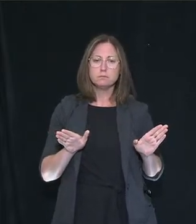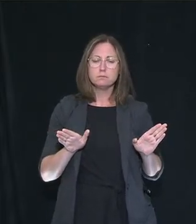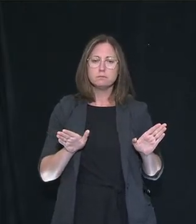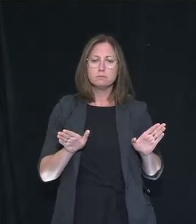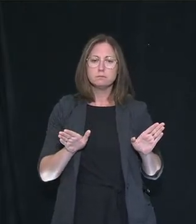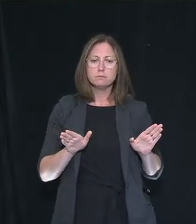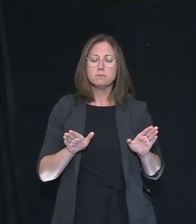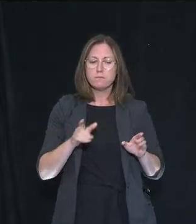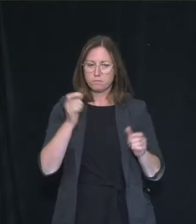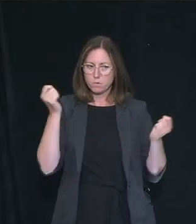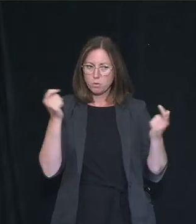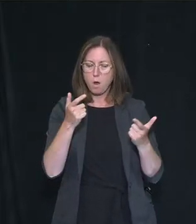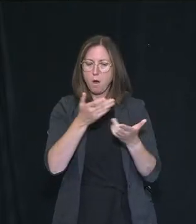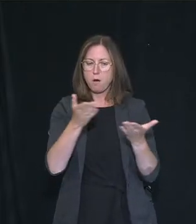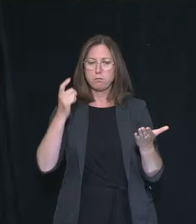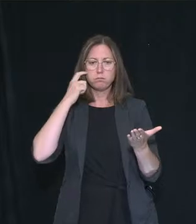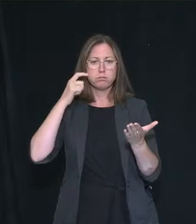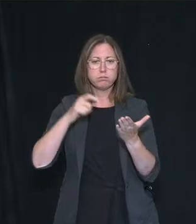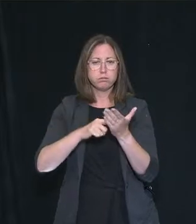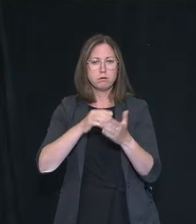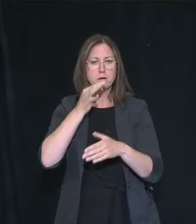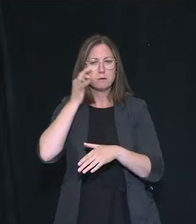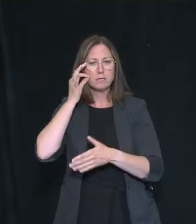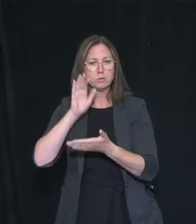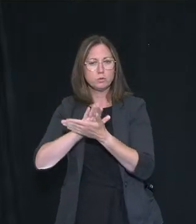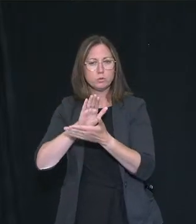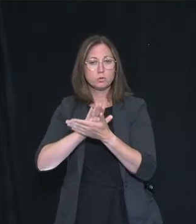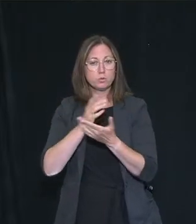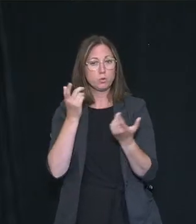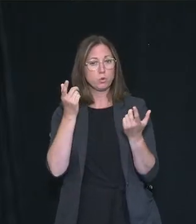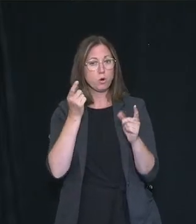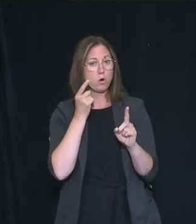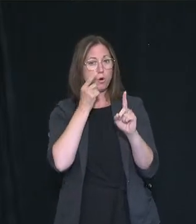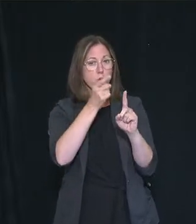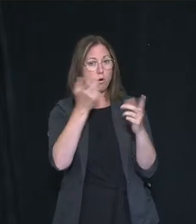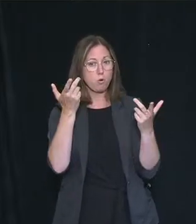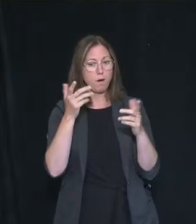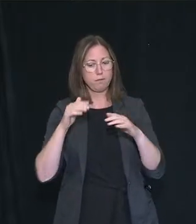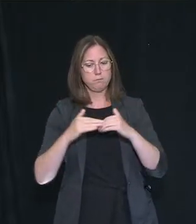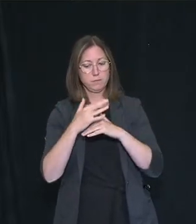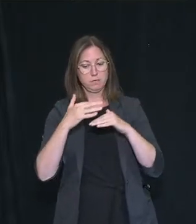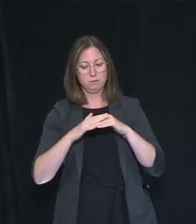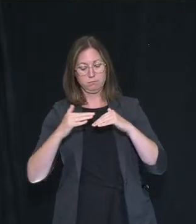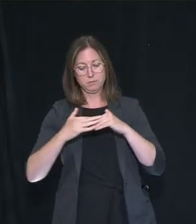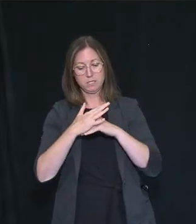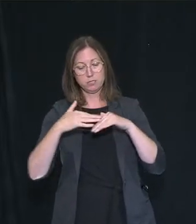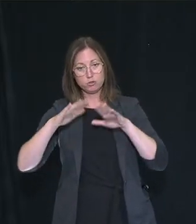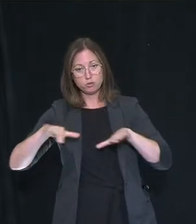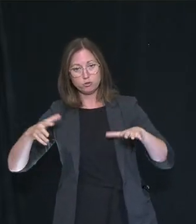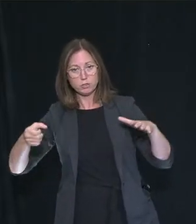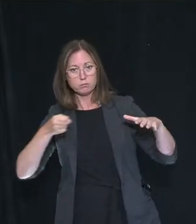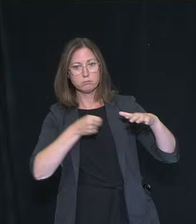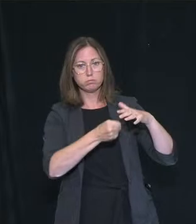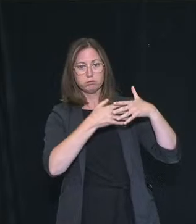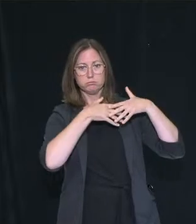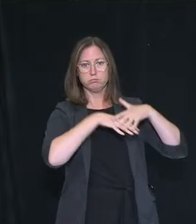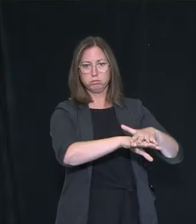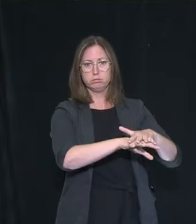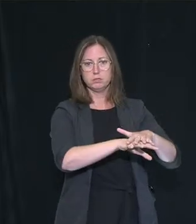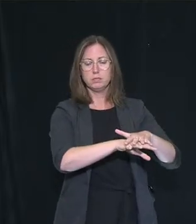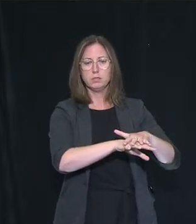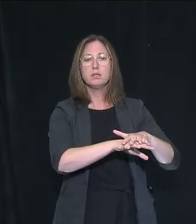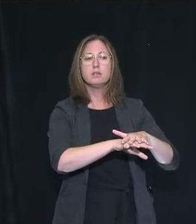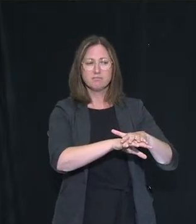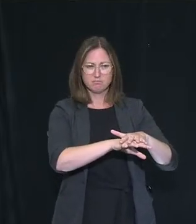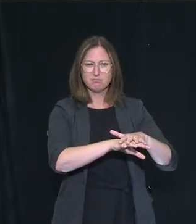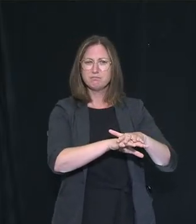the residential school system attempted to assimilate Indigenous children. Today, Indigenous peoples continue